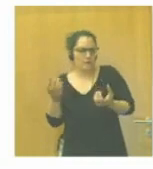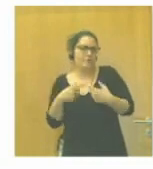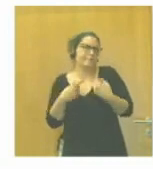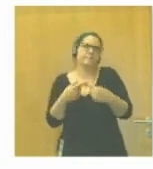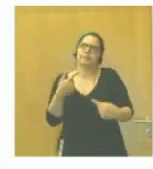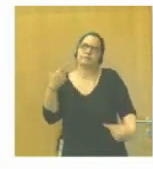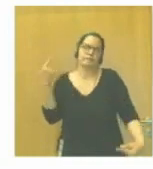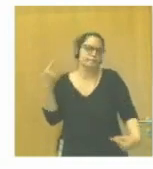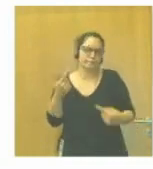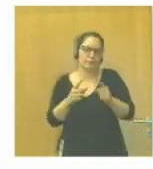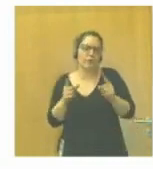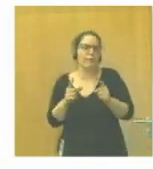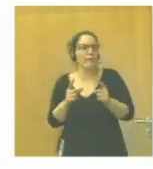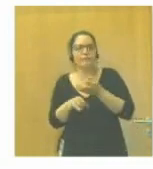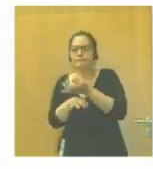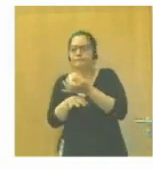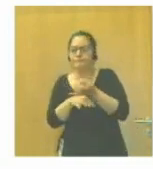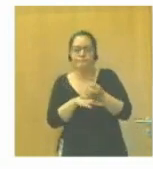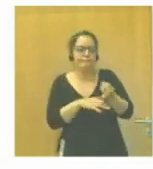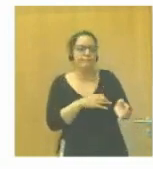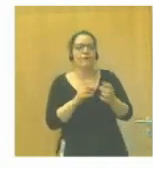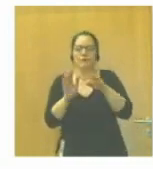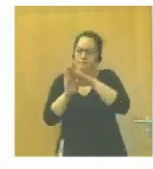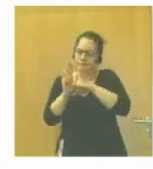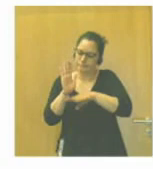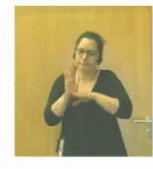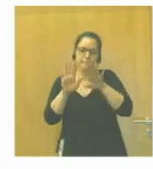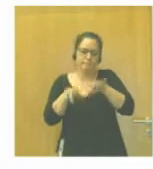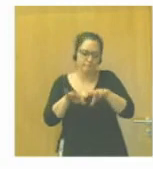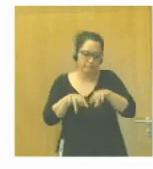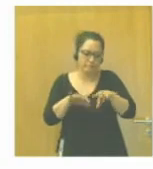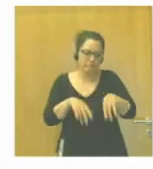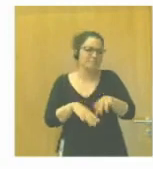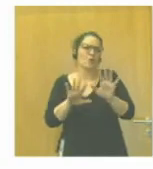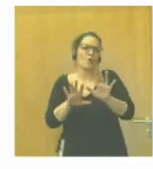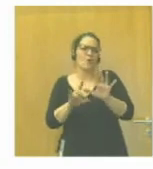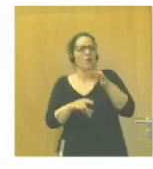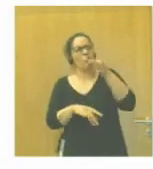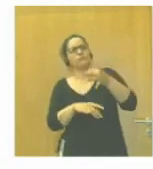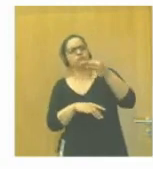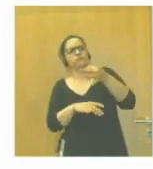in dialectical behavior therapy or in using a particular screening tool.